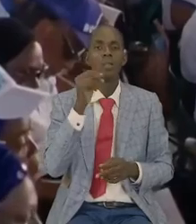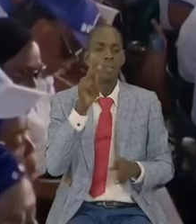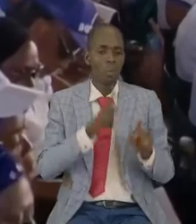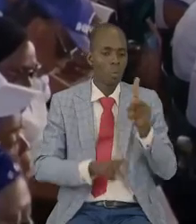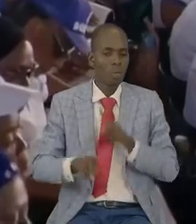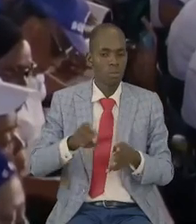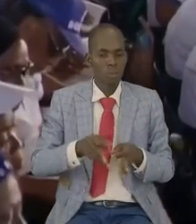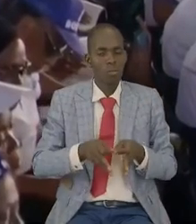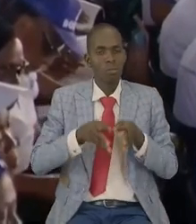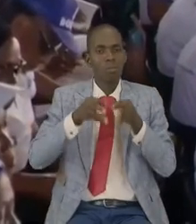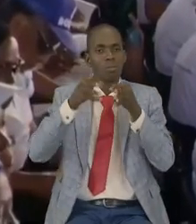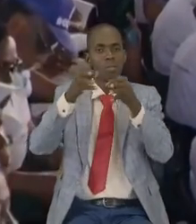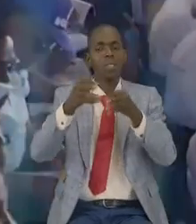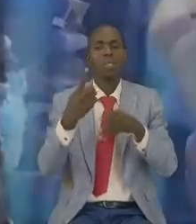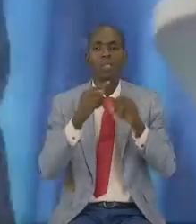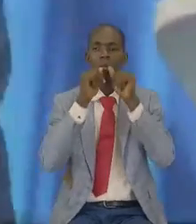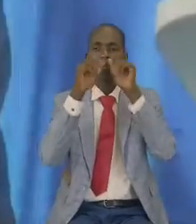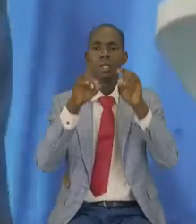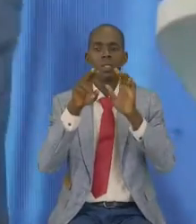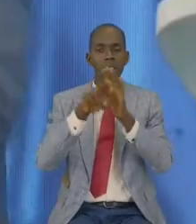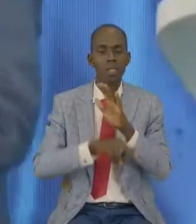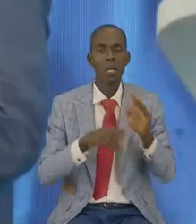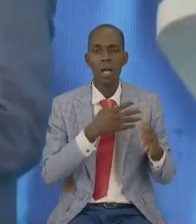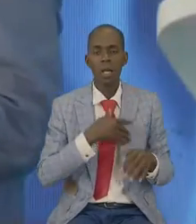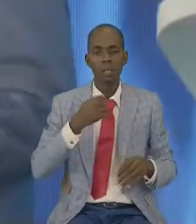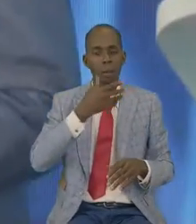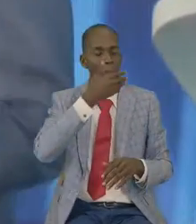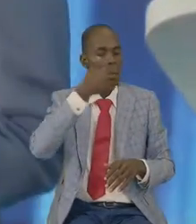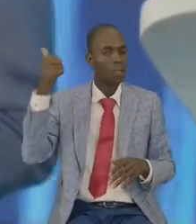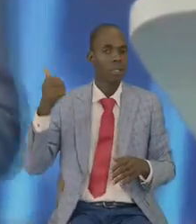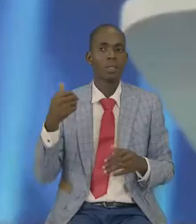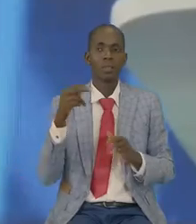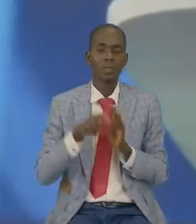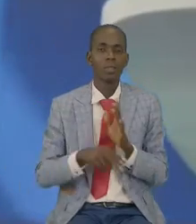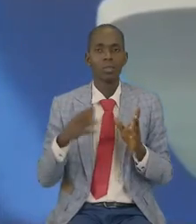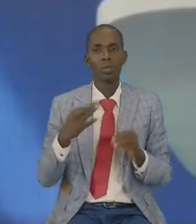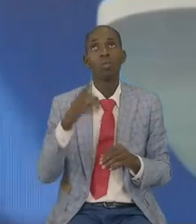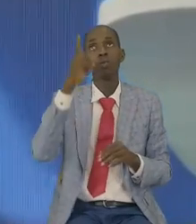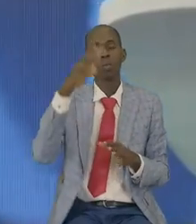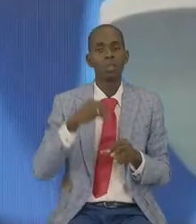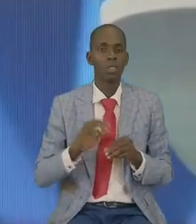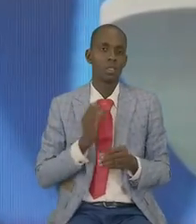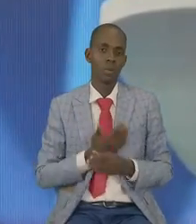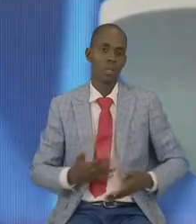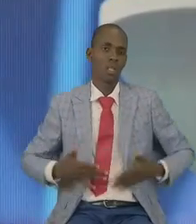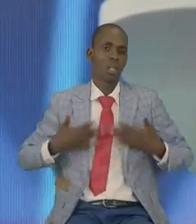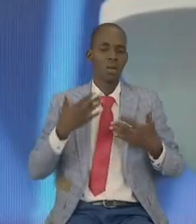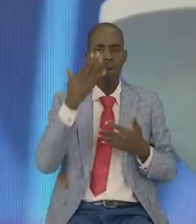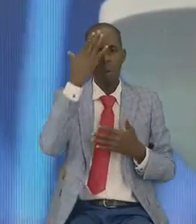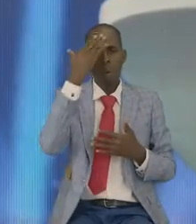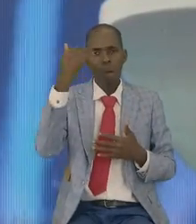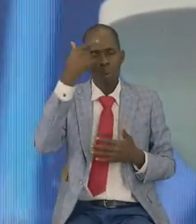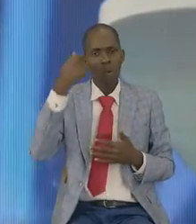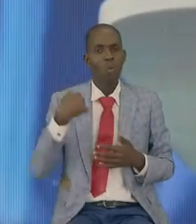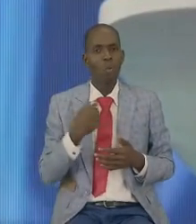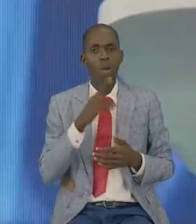the blessedness and the better stage in our lives, because we don't separate ourselves from the